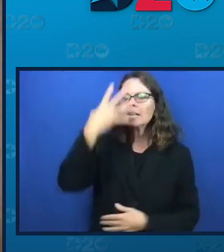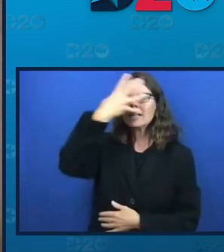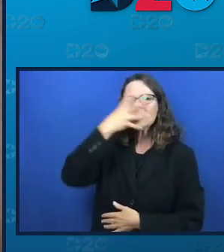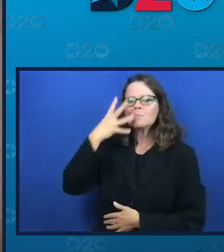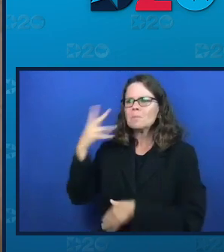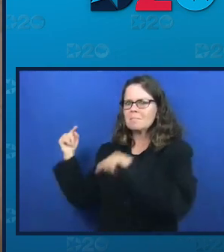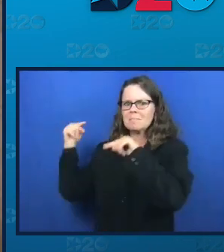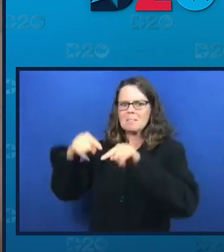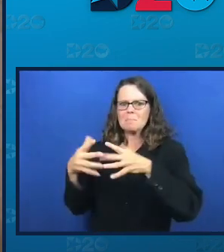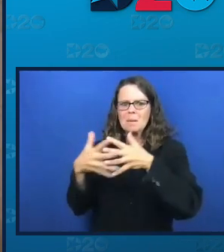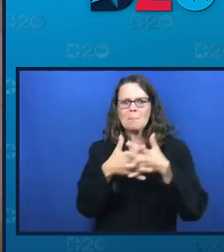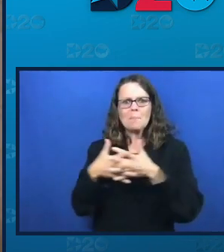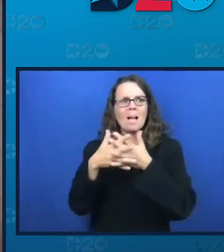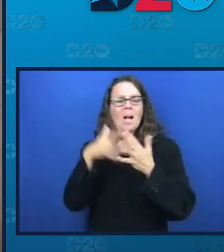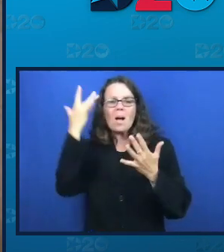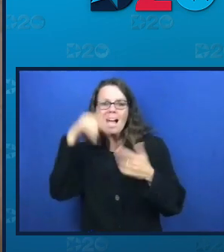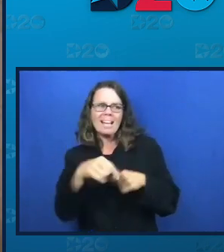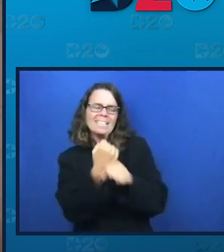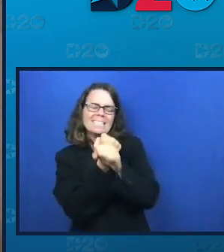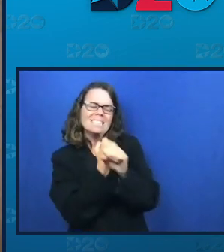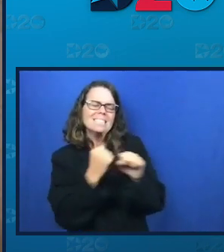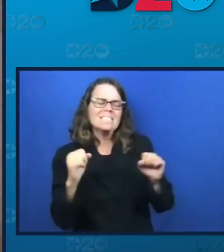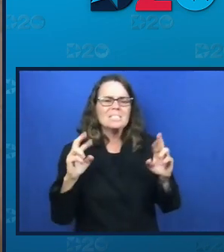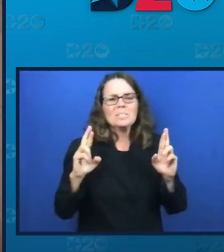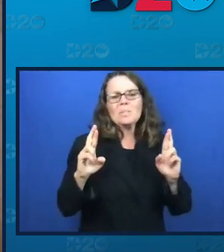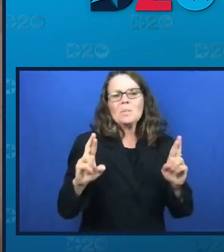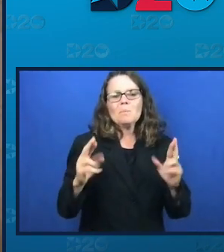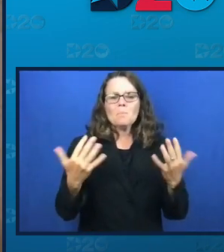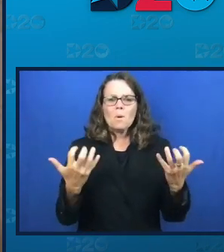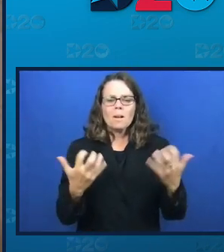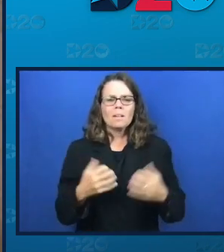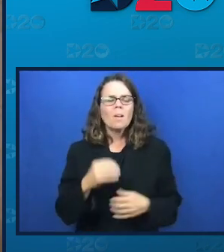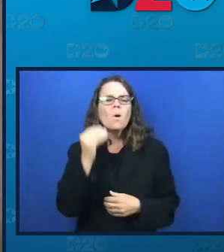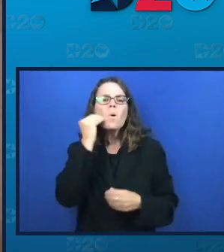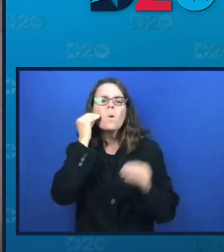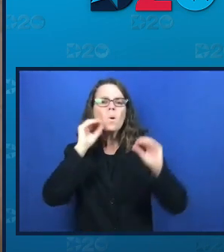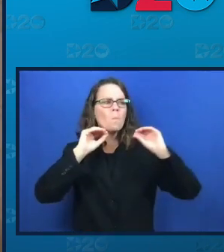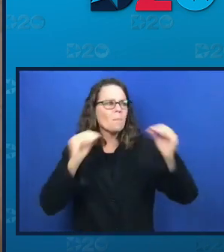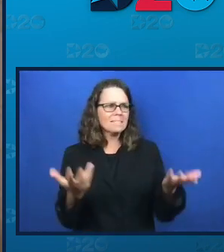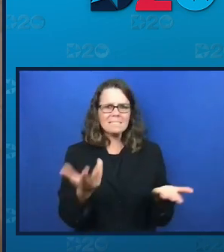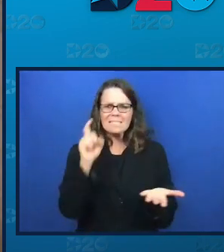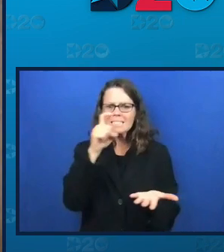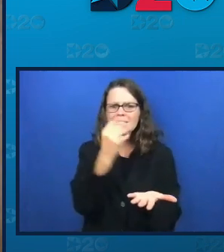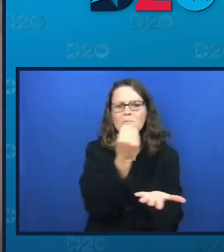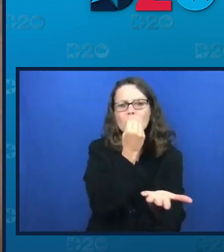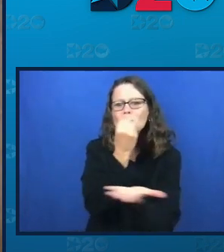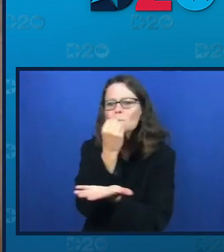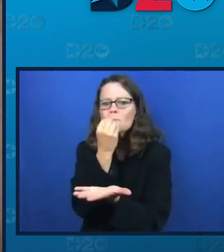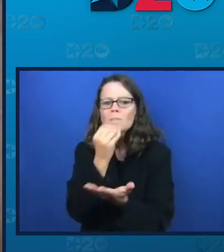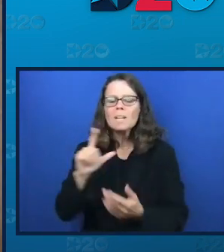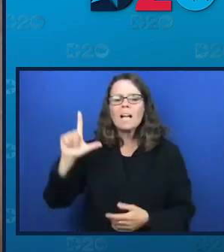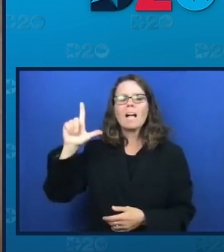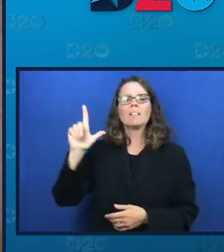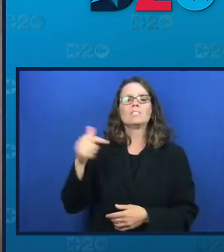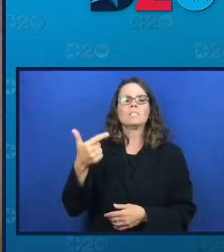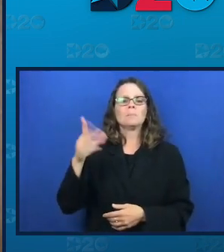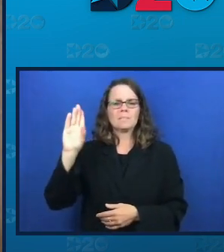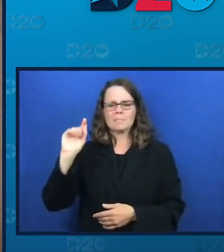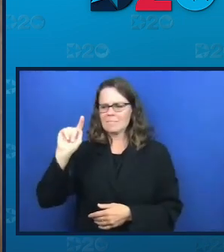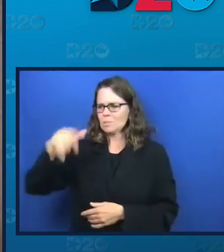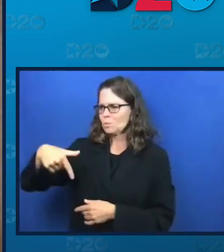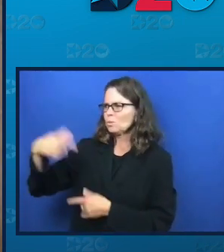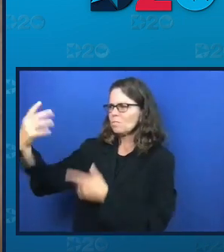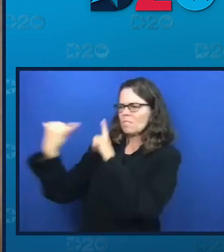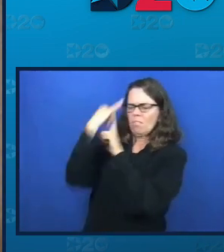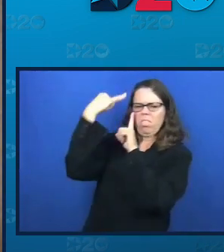a meal. The LGBT teen who is bullied. The unborn child in the womb. The inmate on